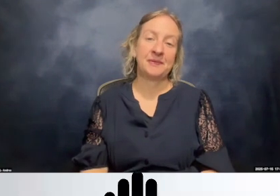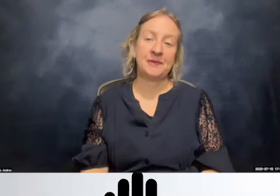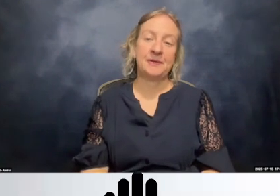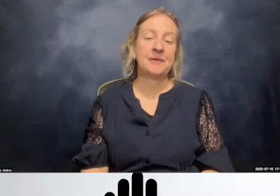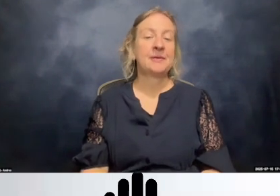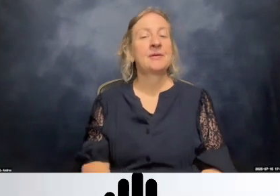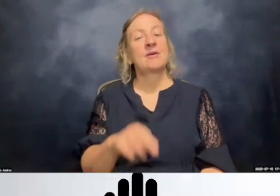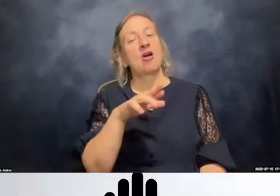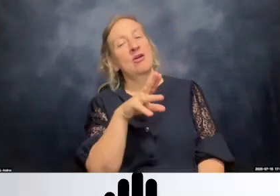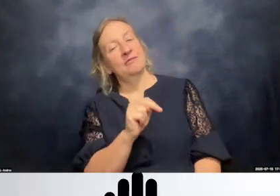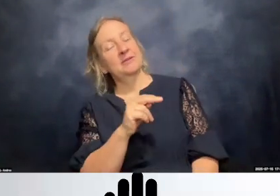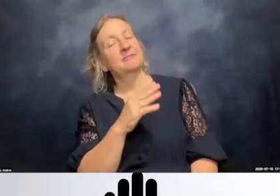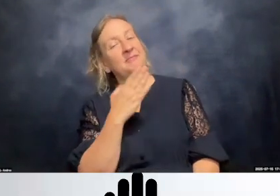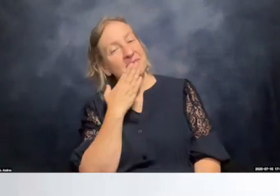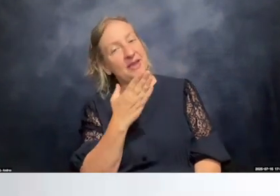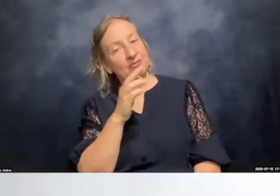Thanks, Robert.